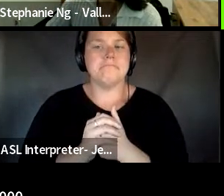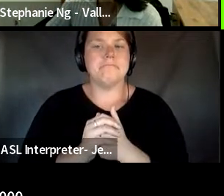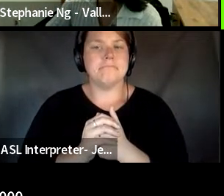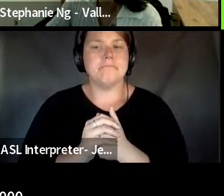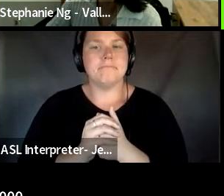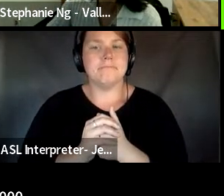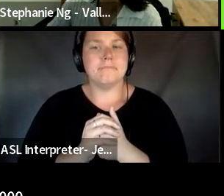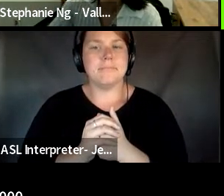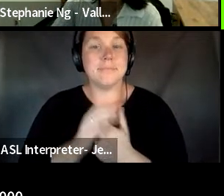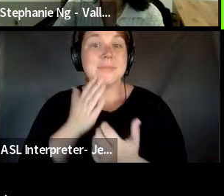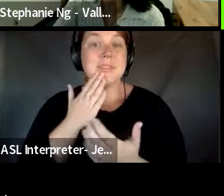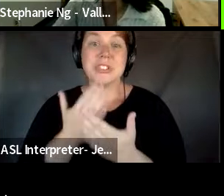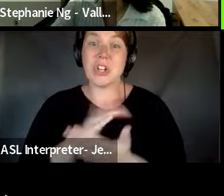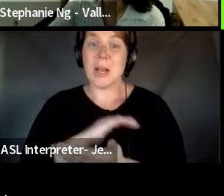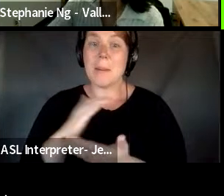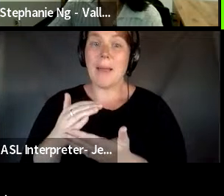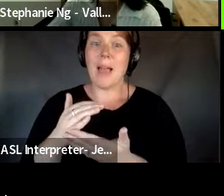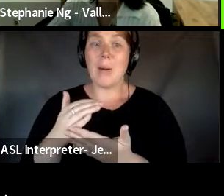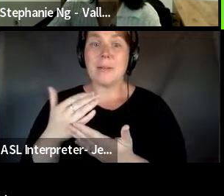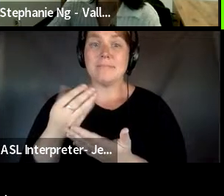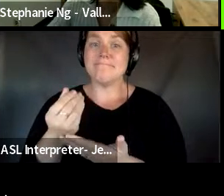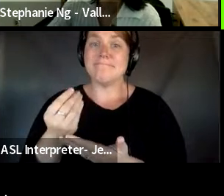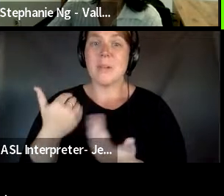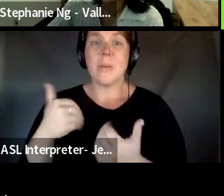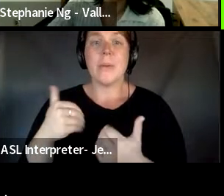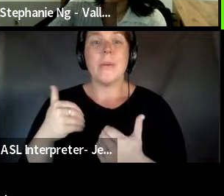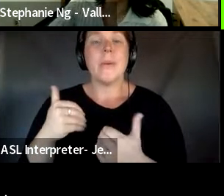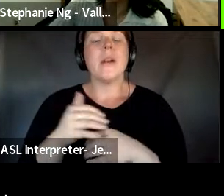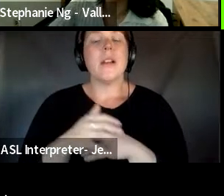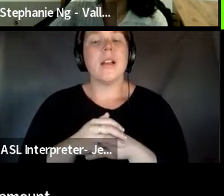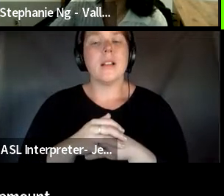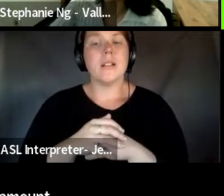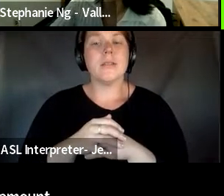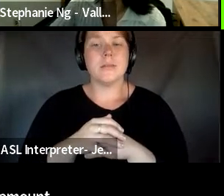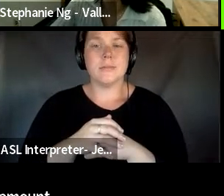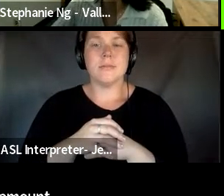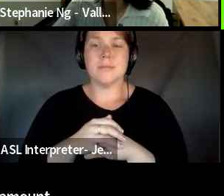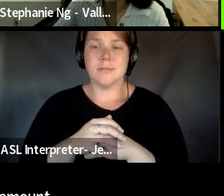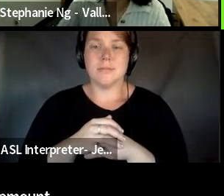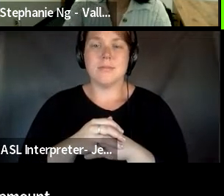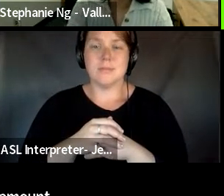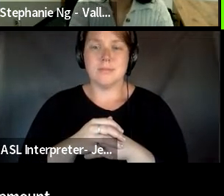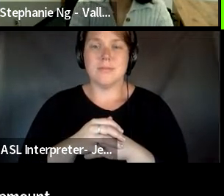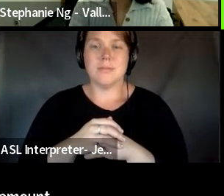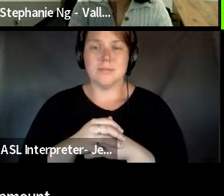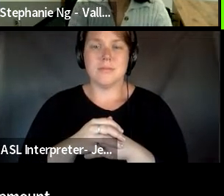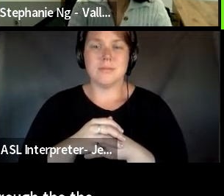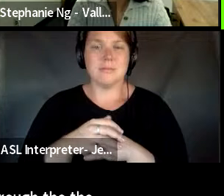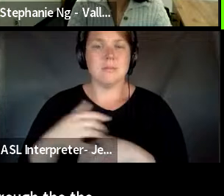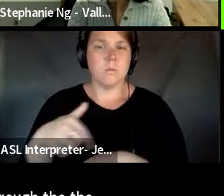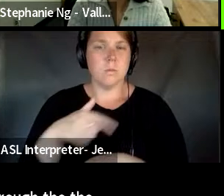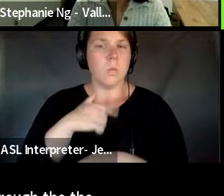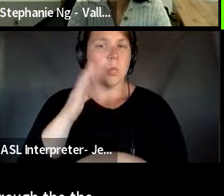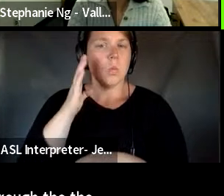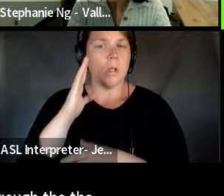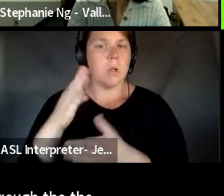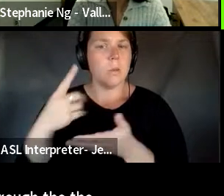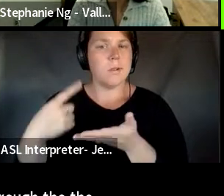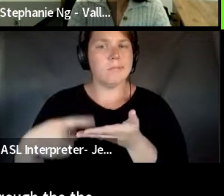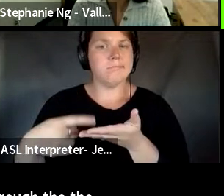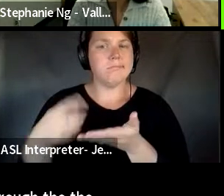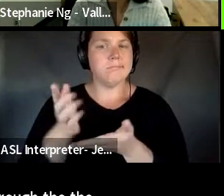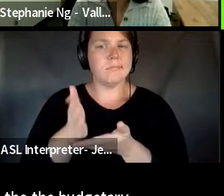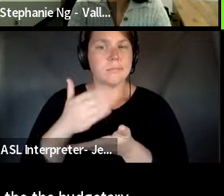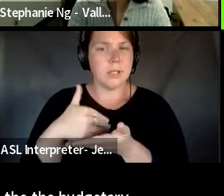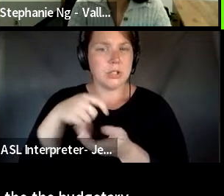is a good amount. And we'll go through the budgetary details on